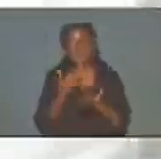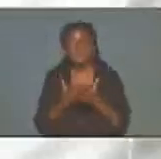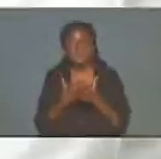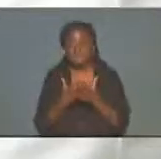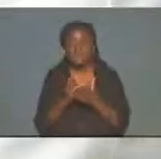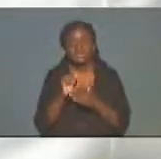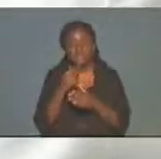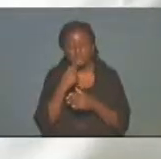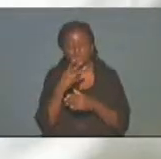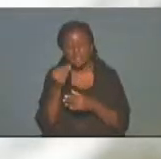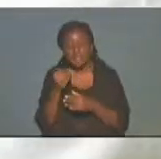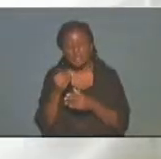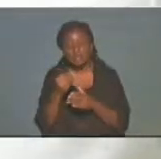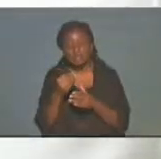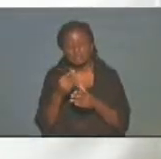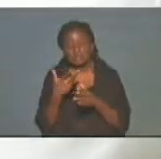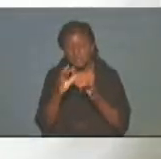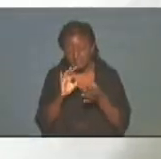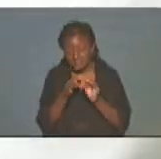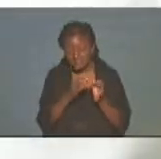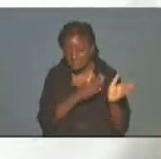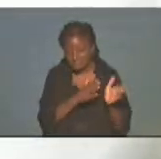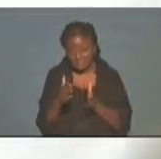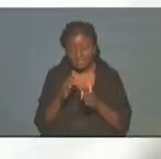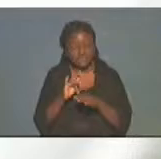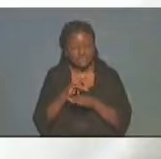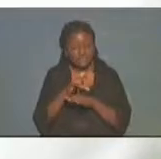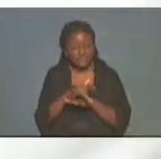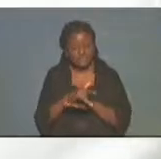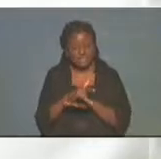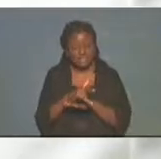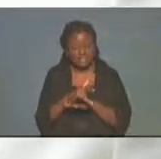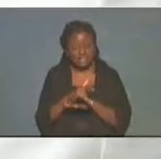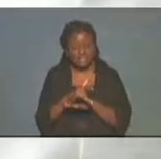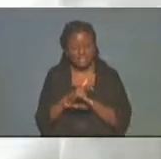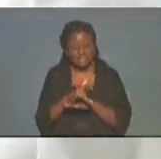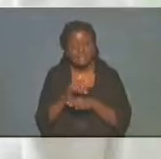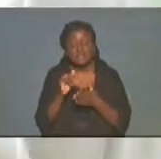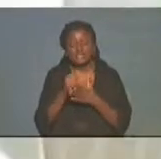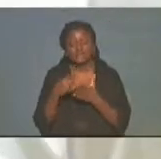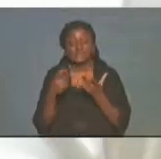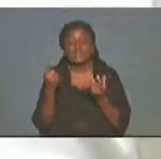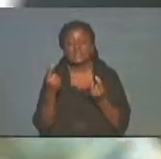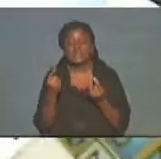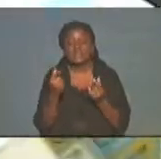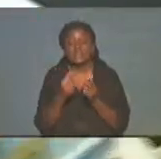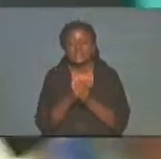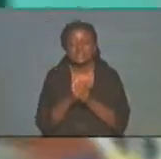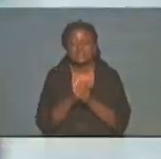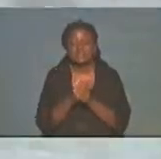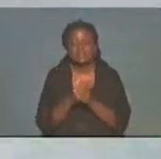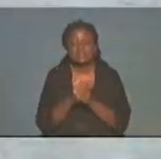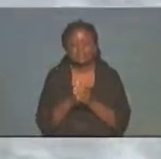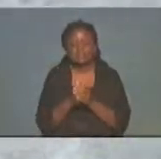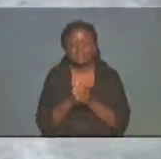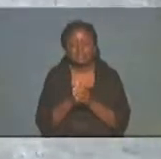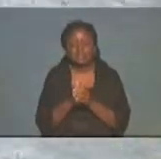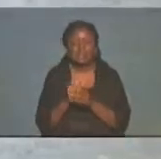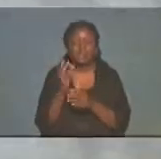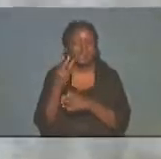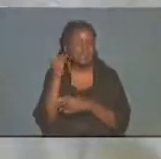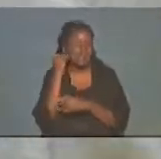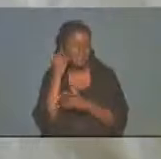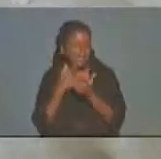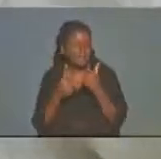told them to come out and set the tone early. Don't underestimate Governor. They're well coached, and that's what they did. They executed. Well, we know coming